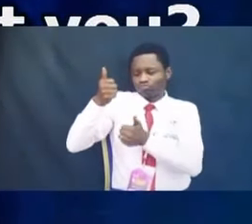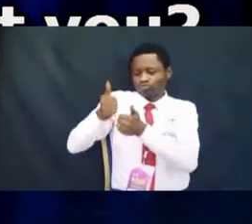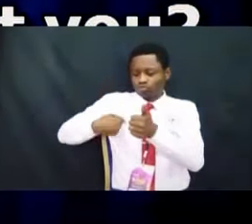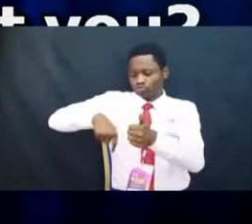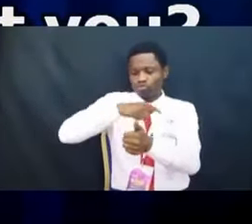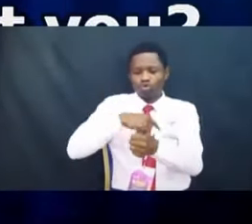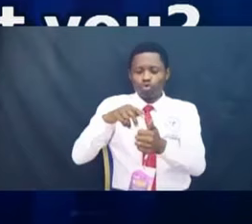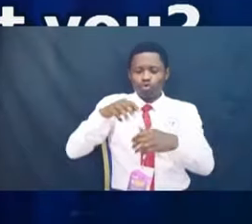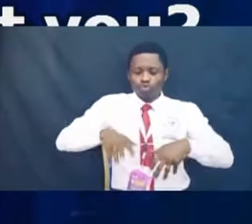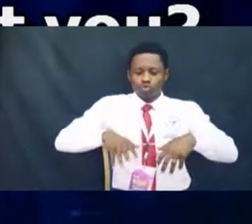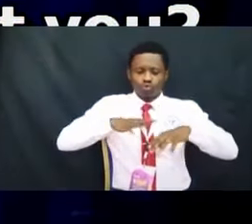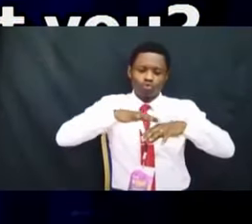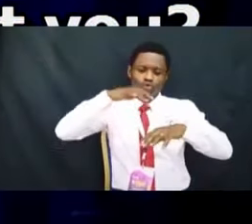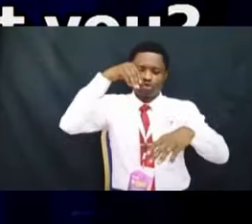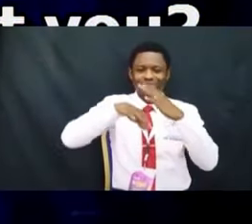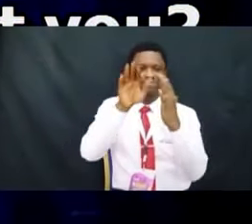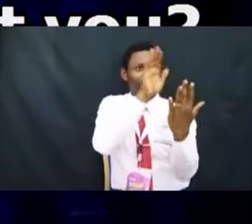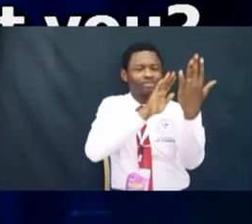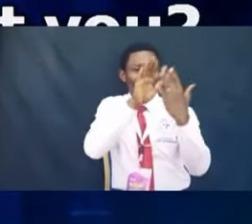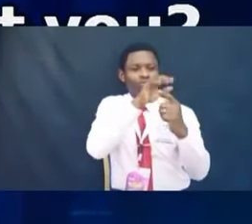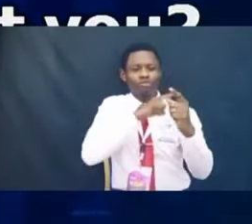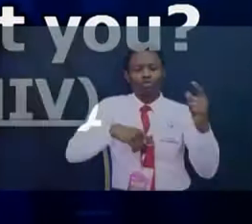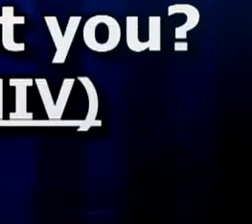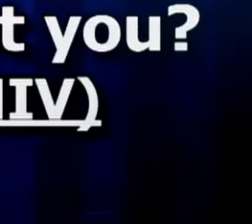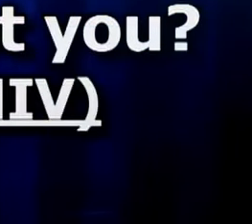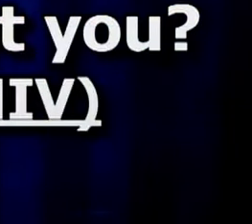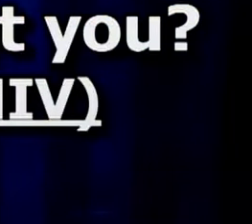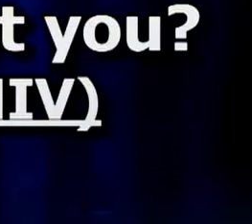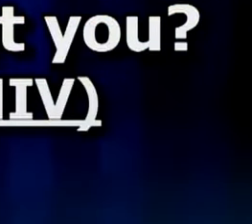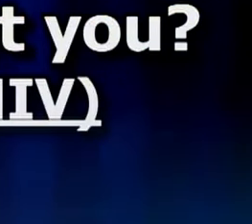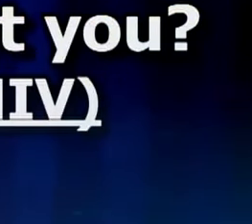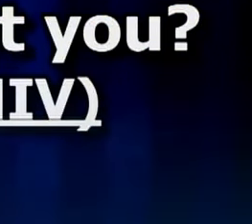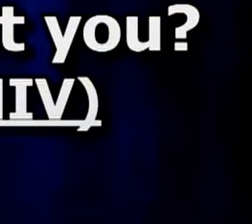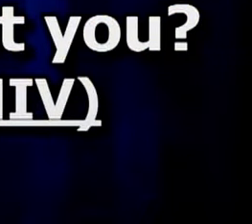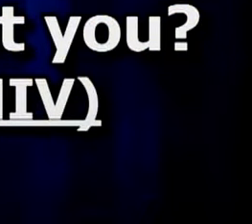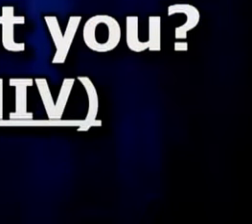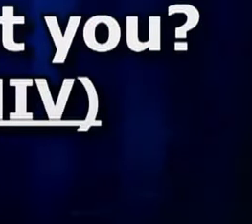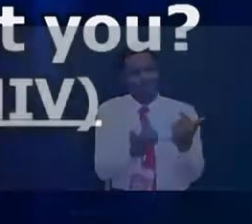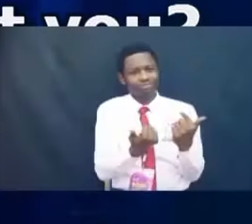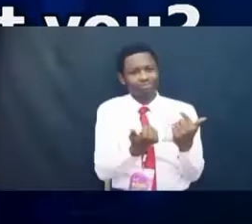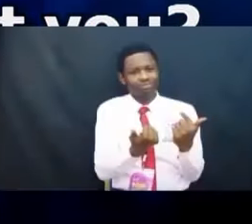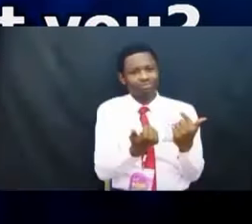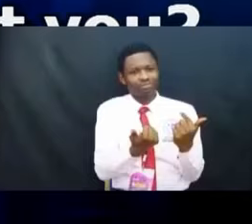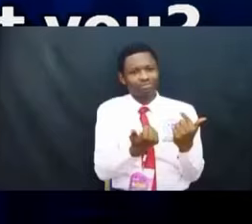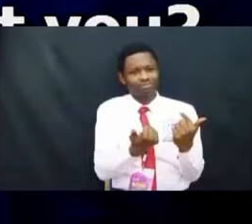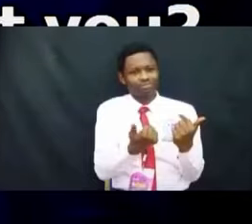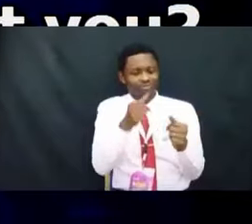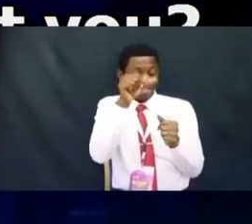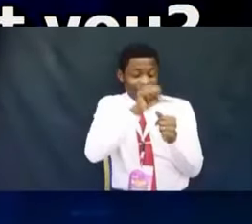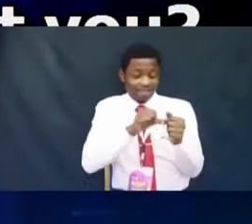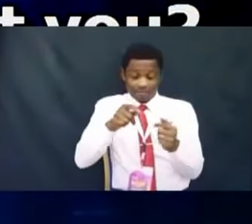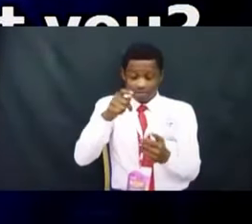the presence of our Lord Jesus when he comes? Now, every